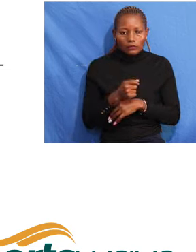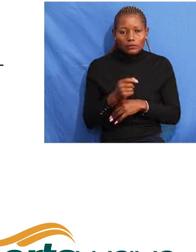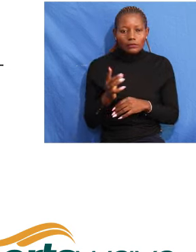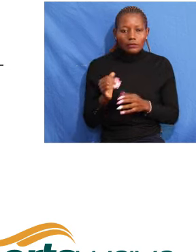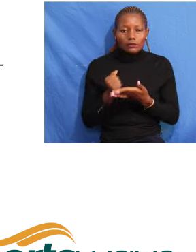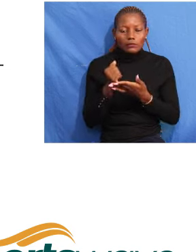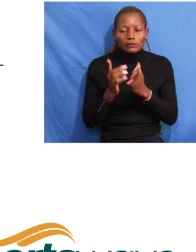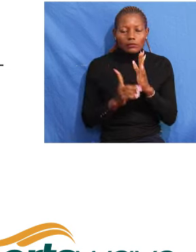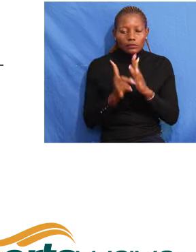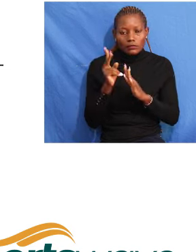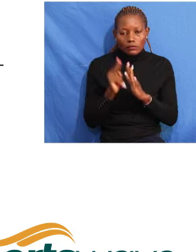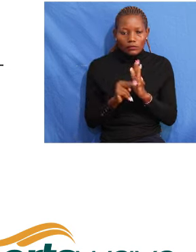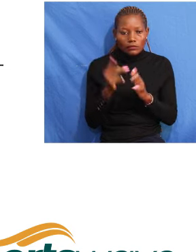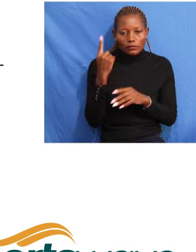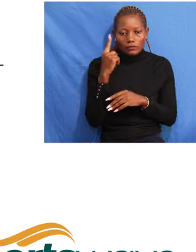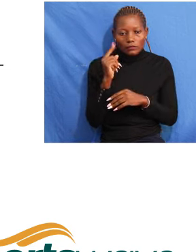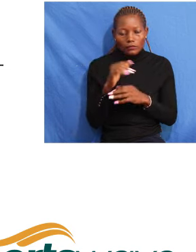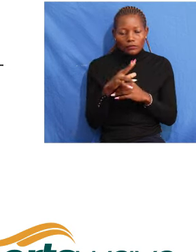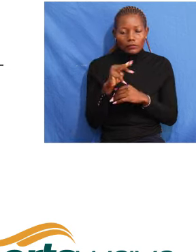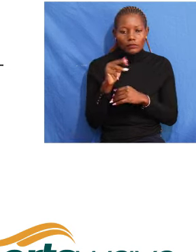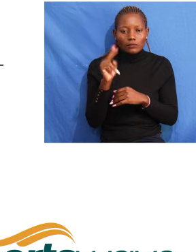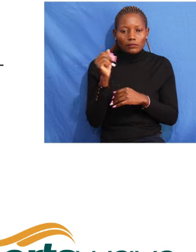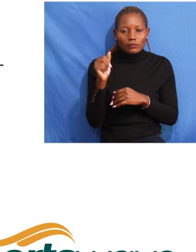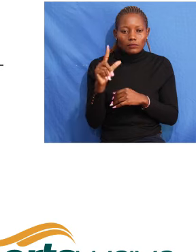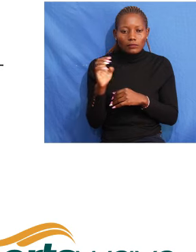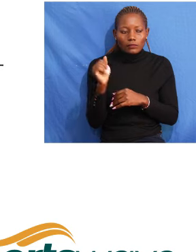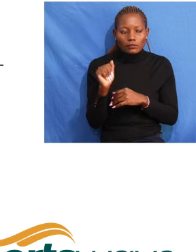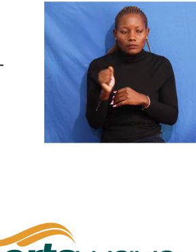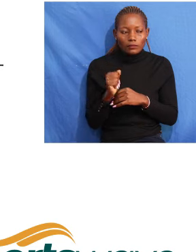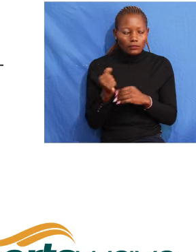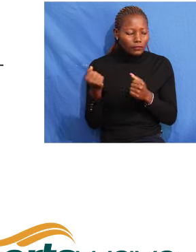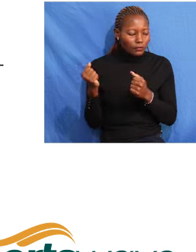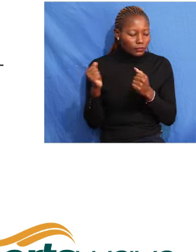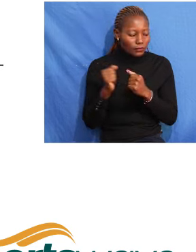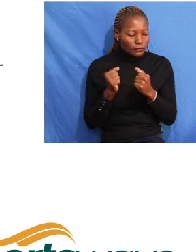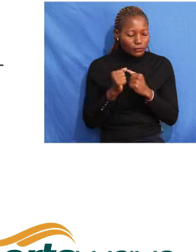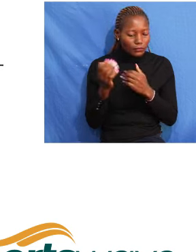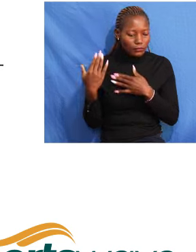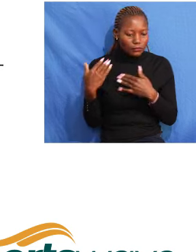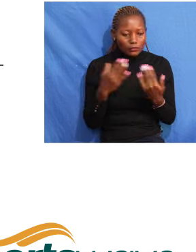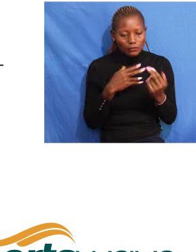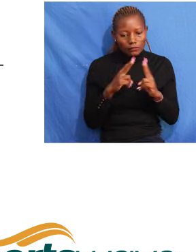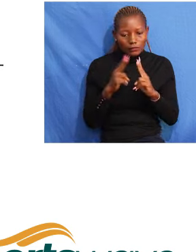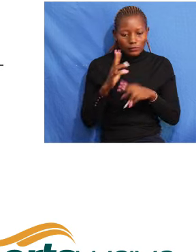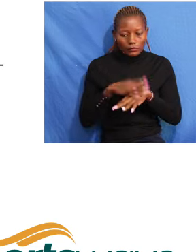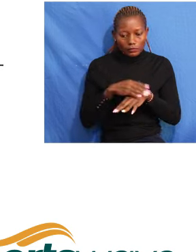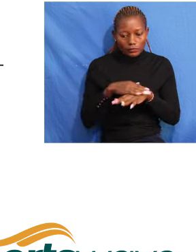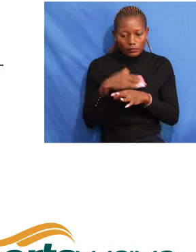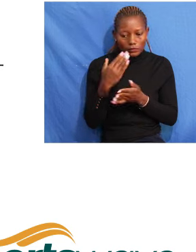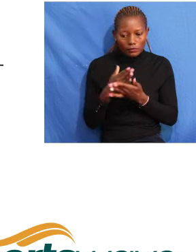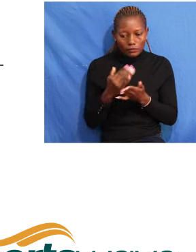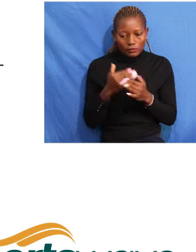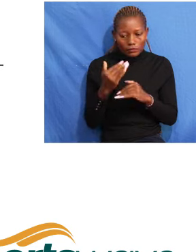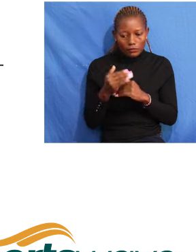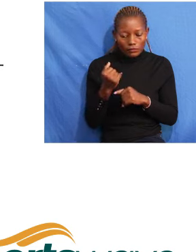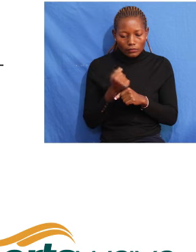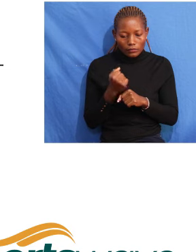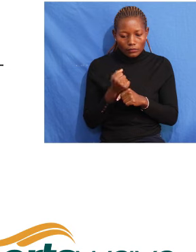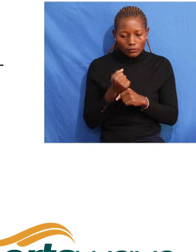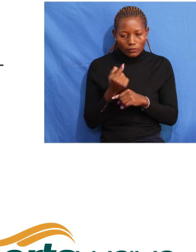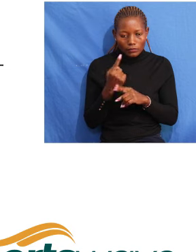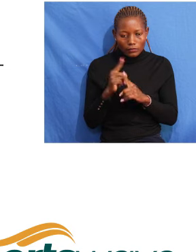and strength. So cold bath is very good, especially right after the very intense workouts. But